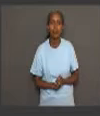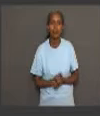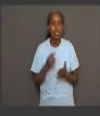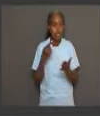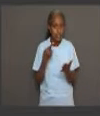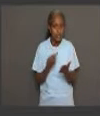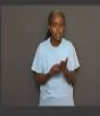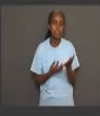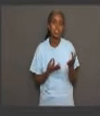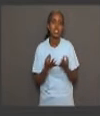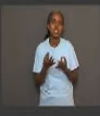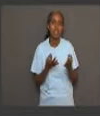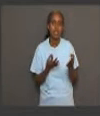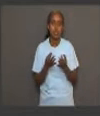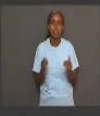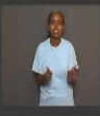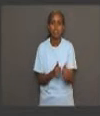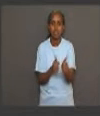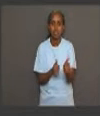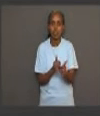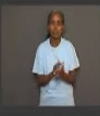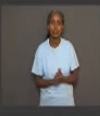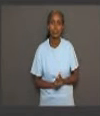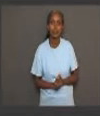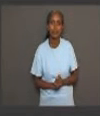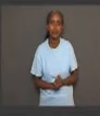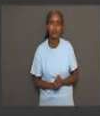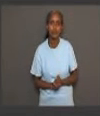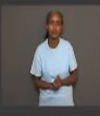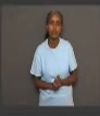This is expressed as follows.